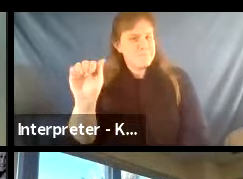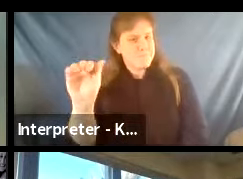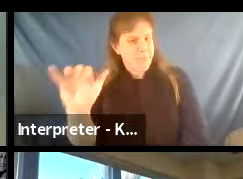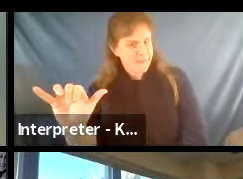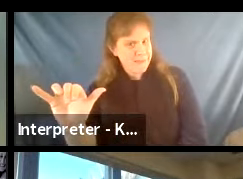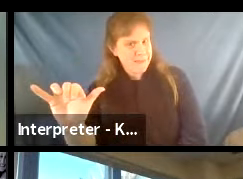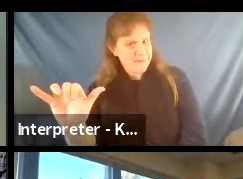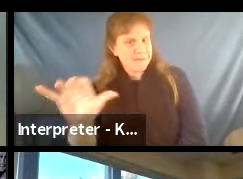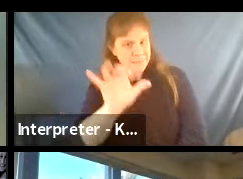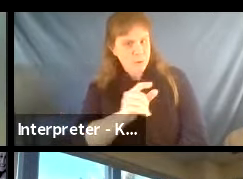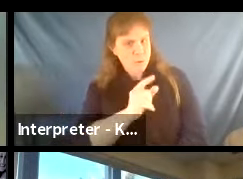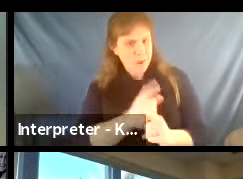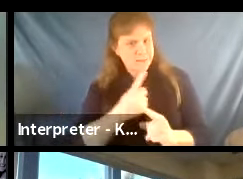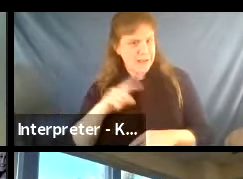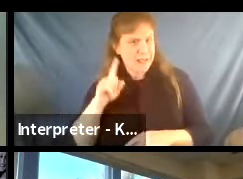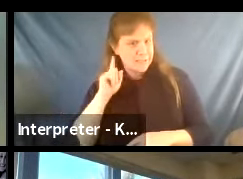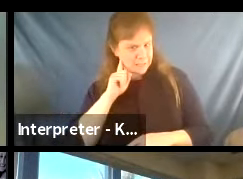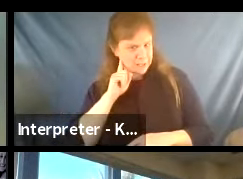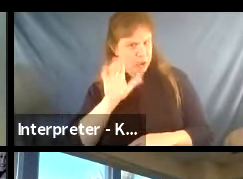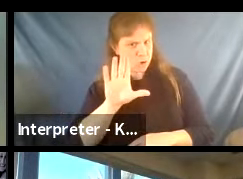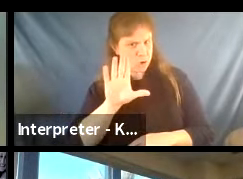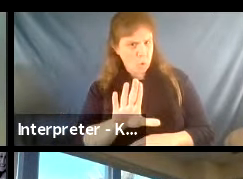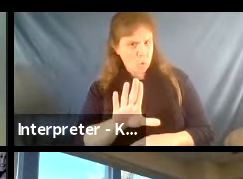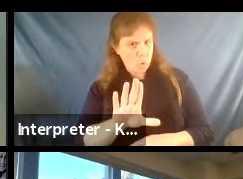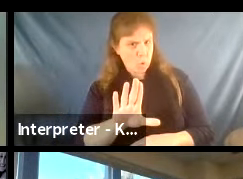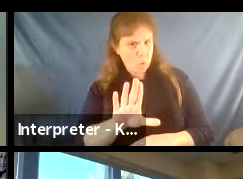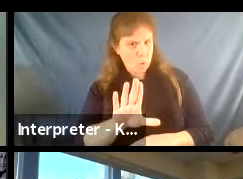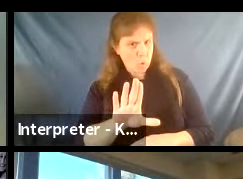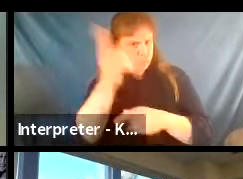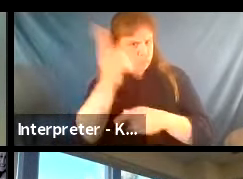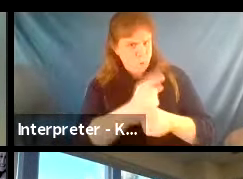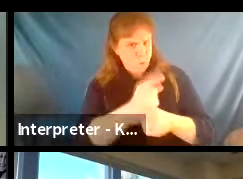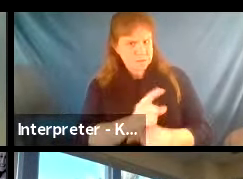frame stays in place. Did I hear that correctly?